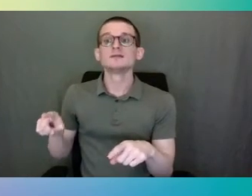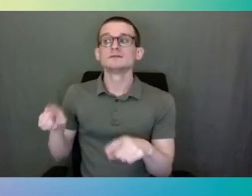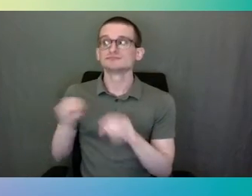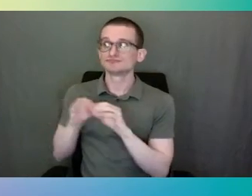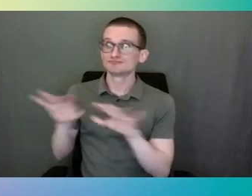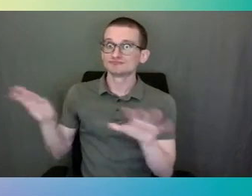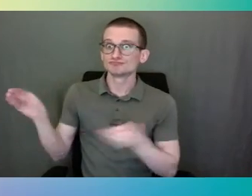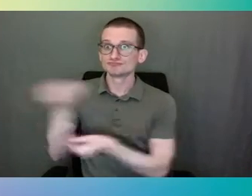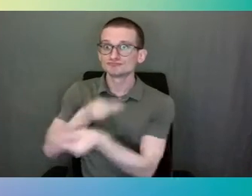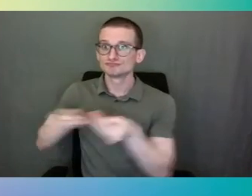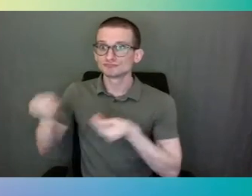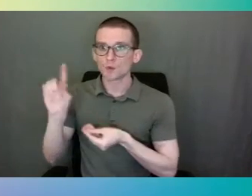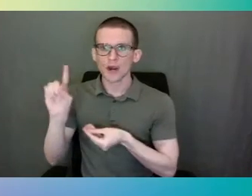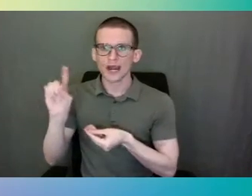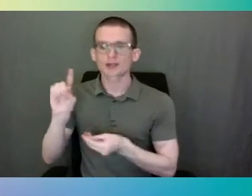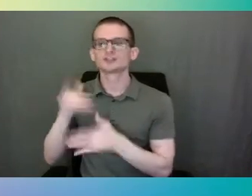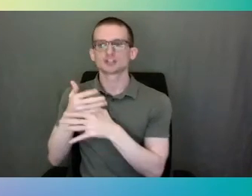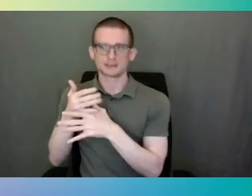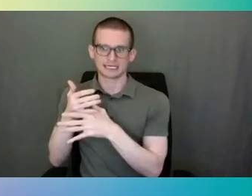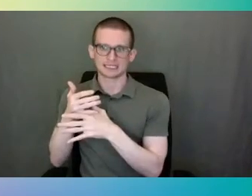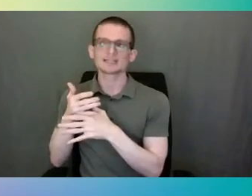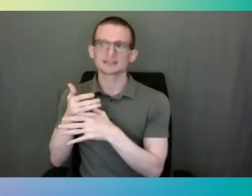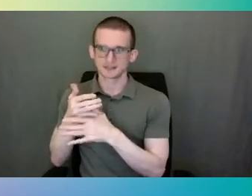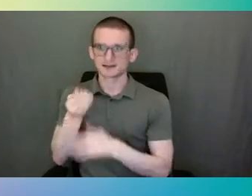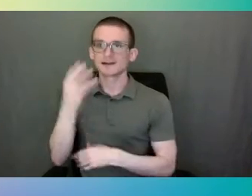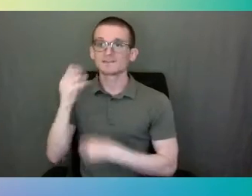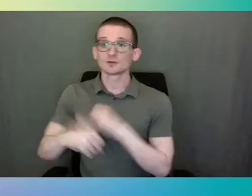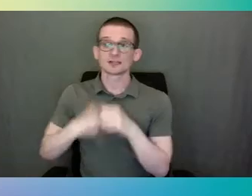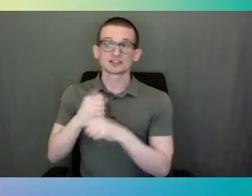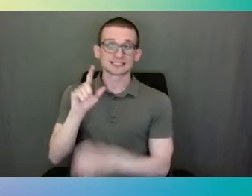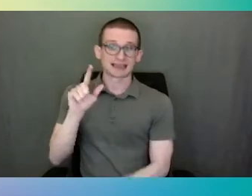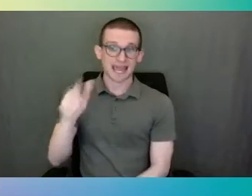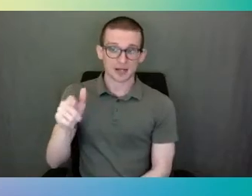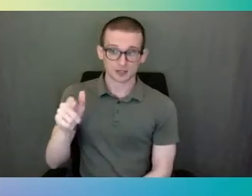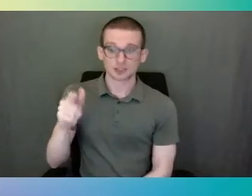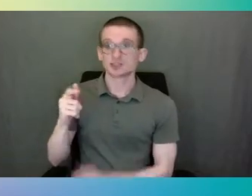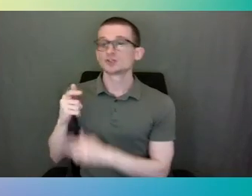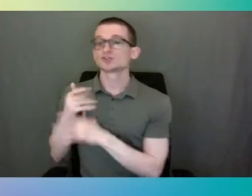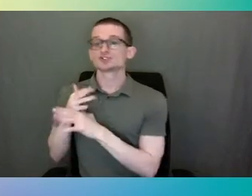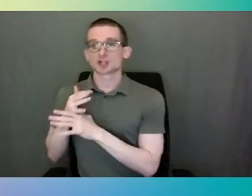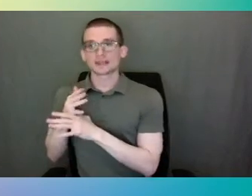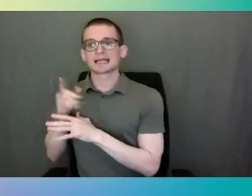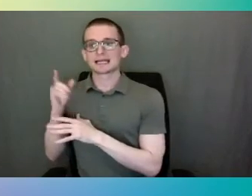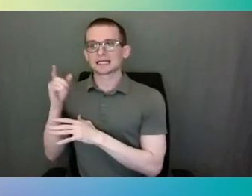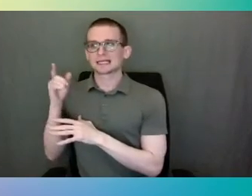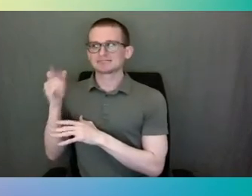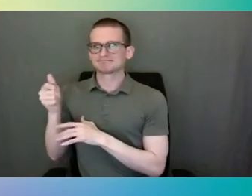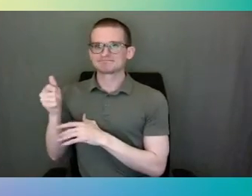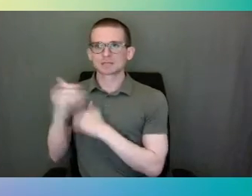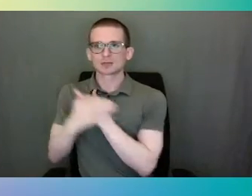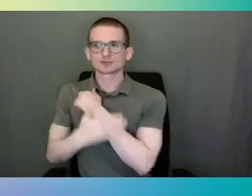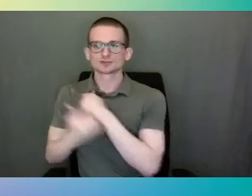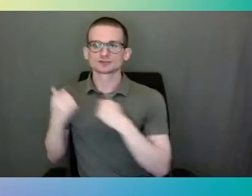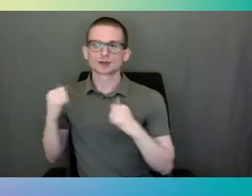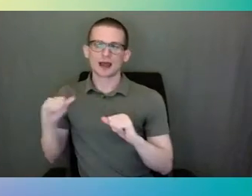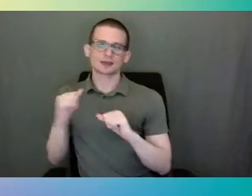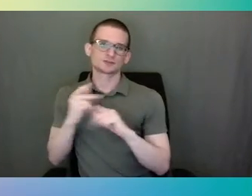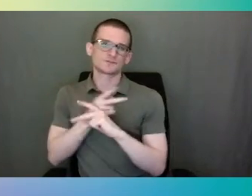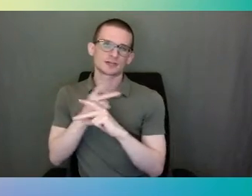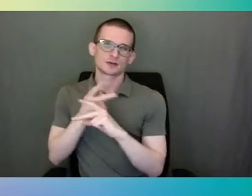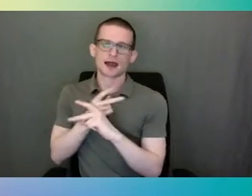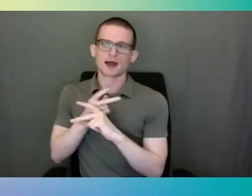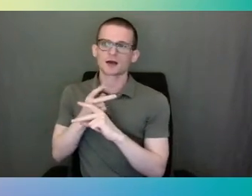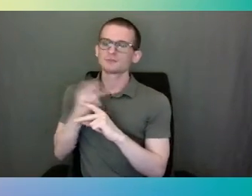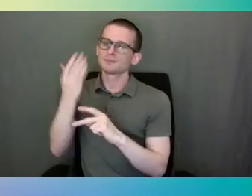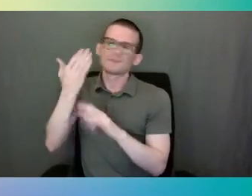Germany. And a few years after that, Germany was trying to figure out, as they became a unified Germany